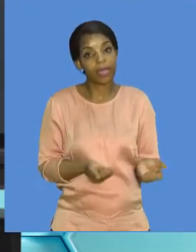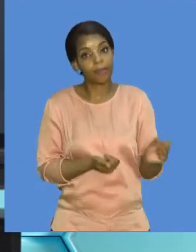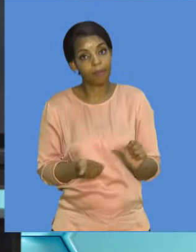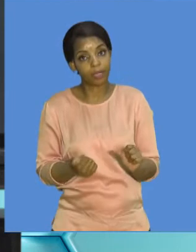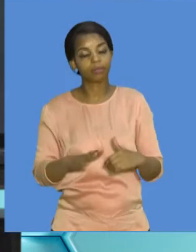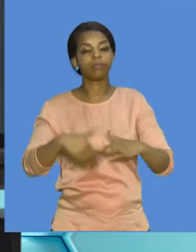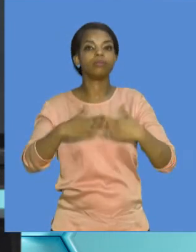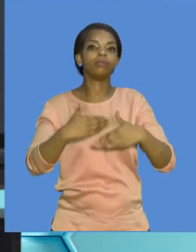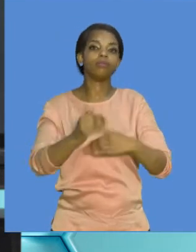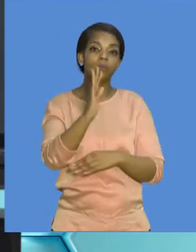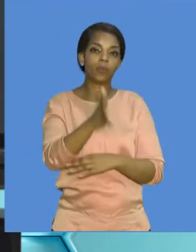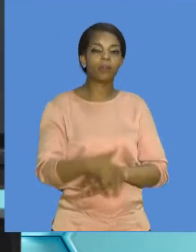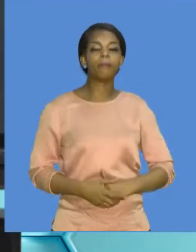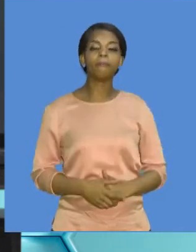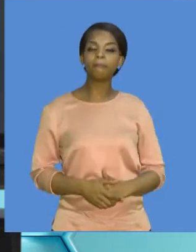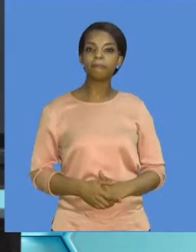more. Stay tuned.